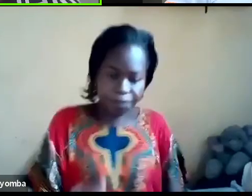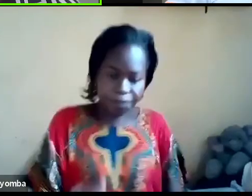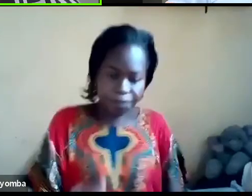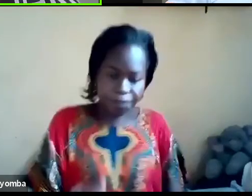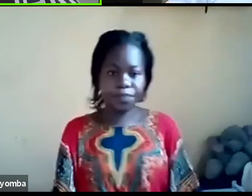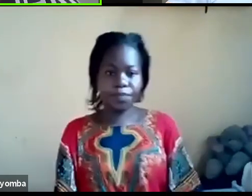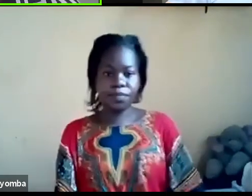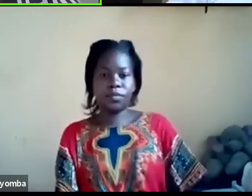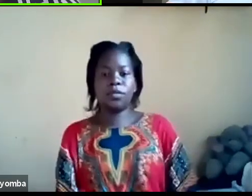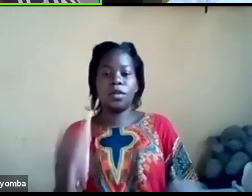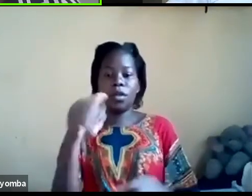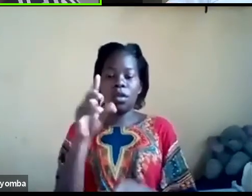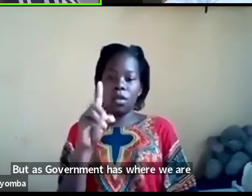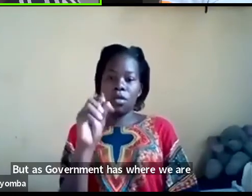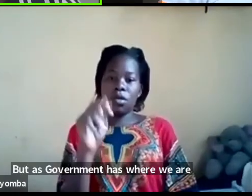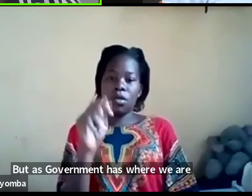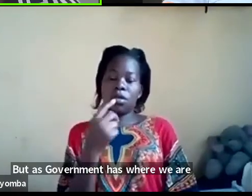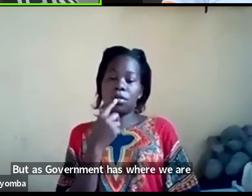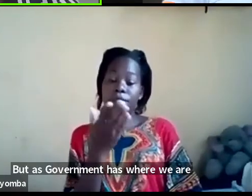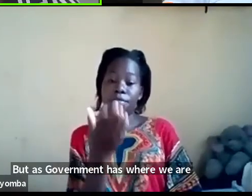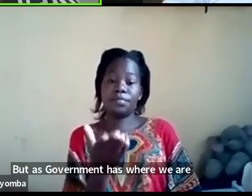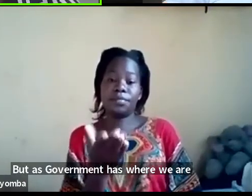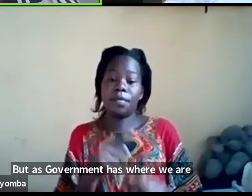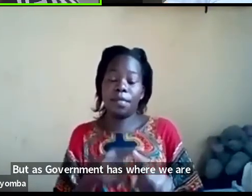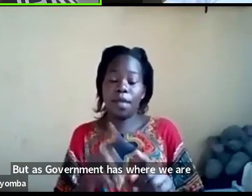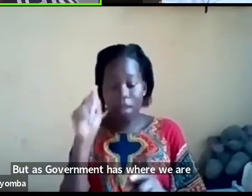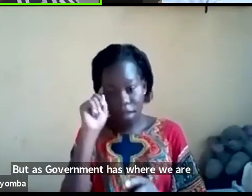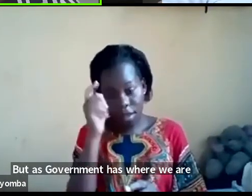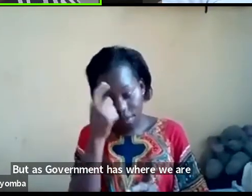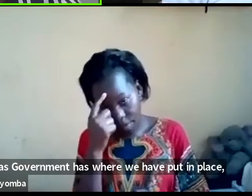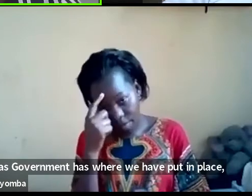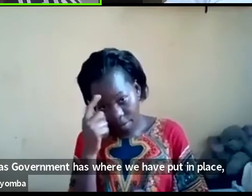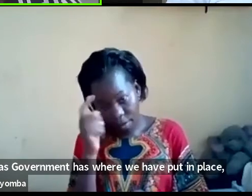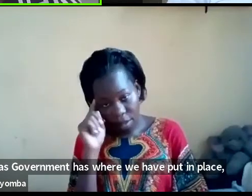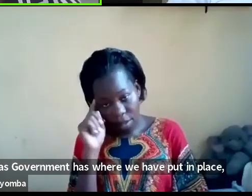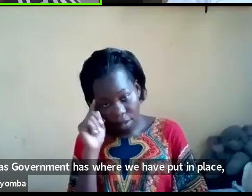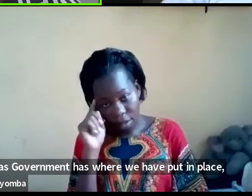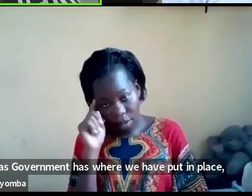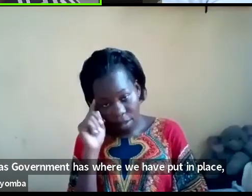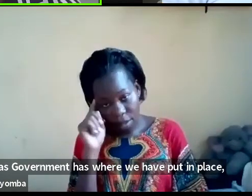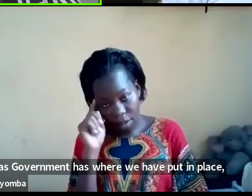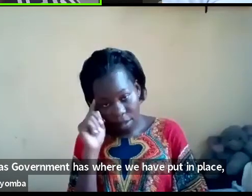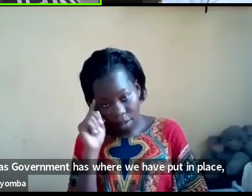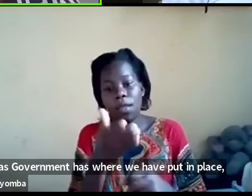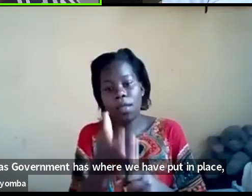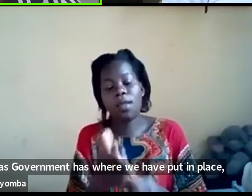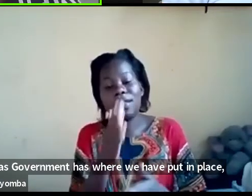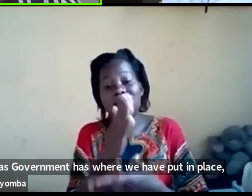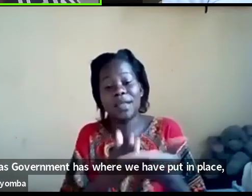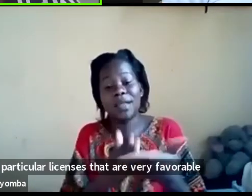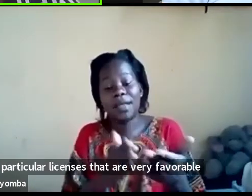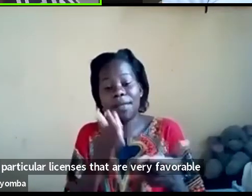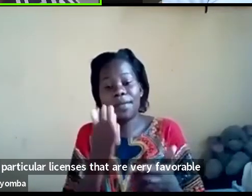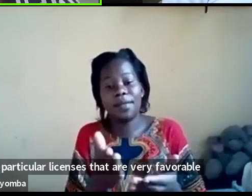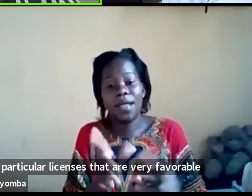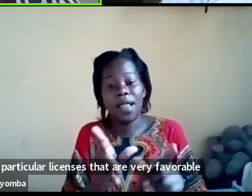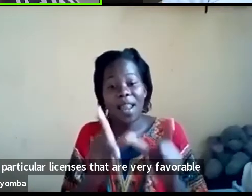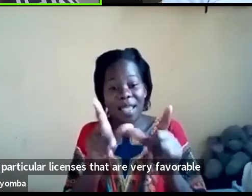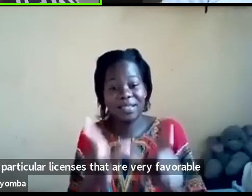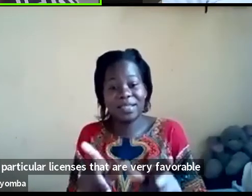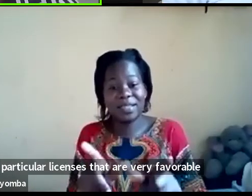government we have put in place particular licenses that are very favorable for